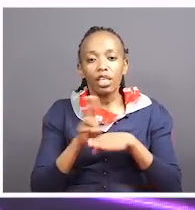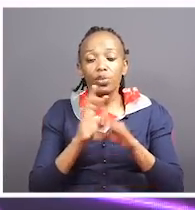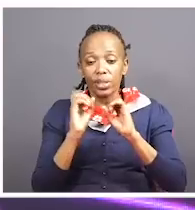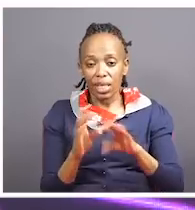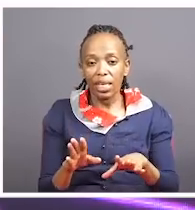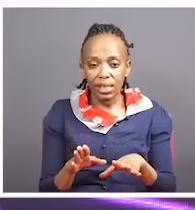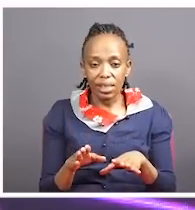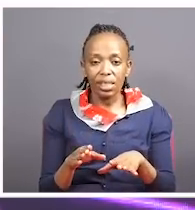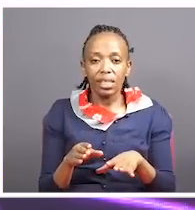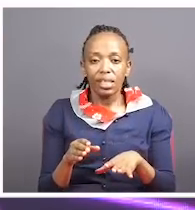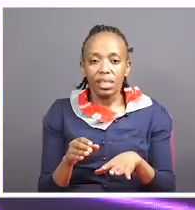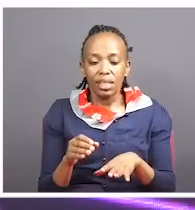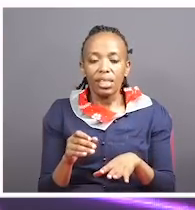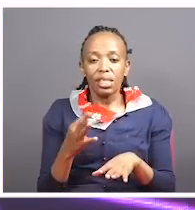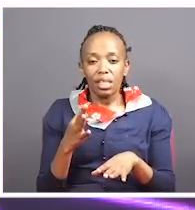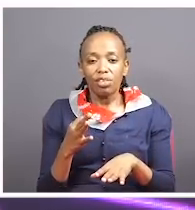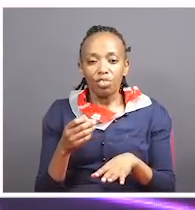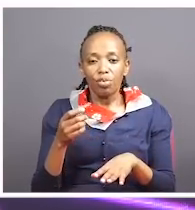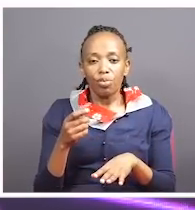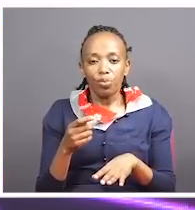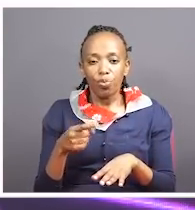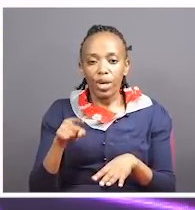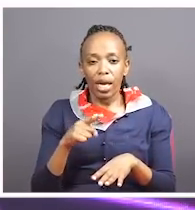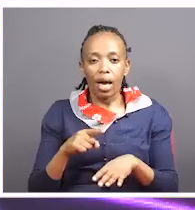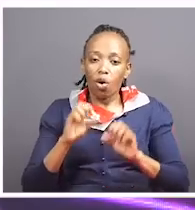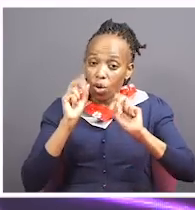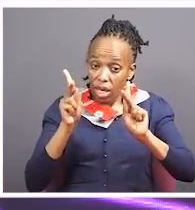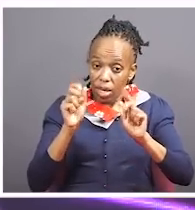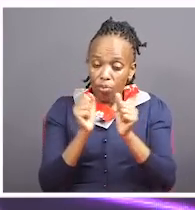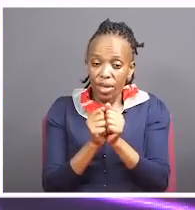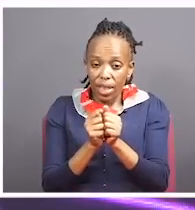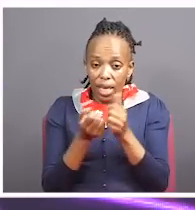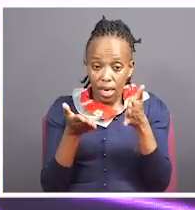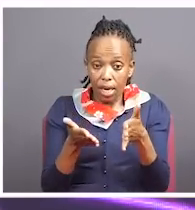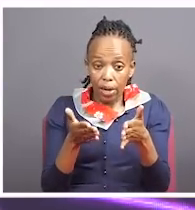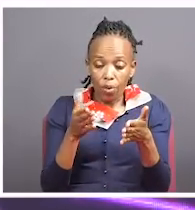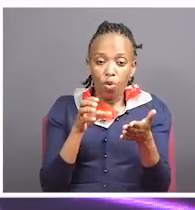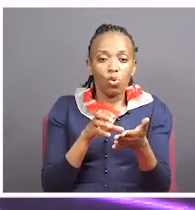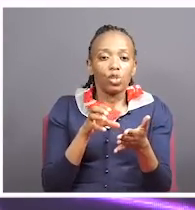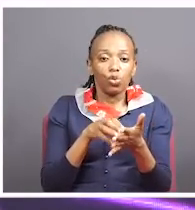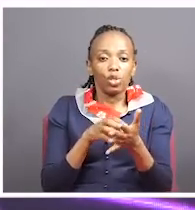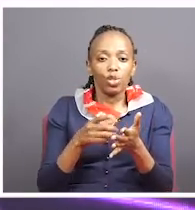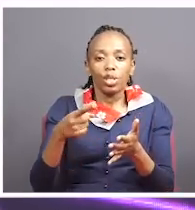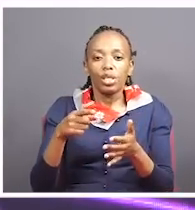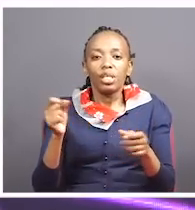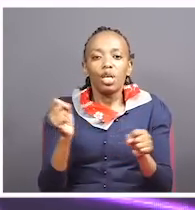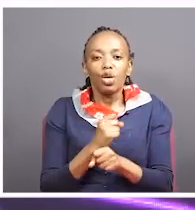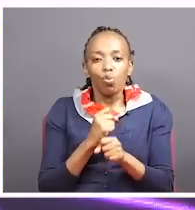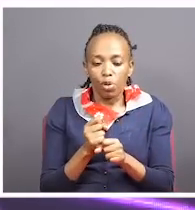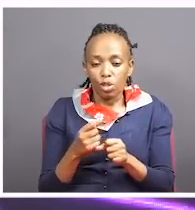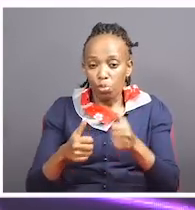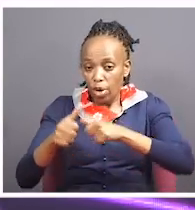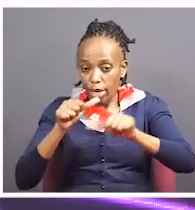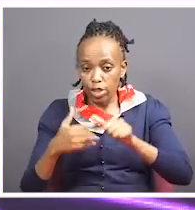no use unless we are dissatisfied with our current state of affairs. We will not take